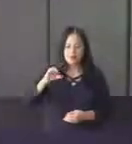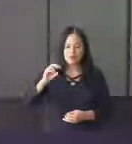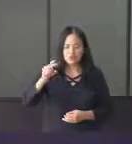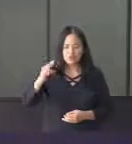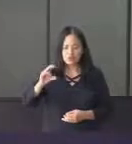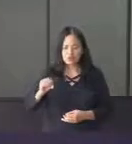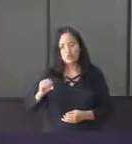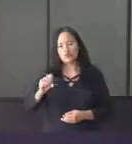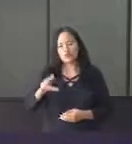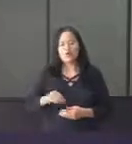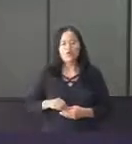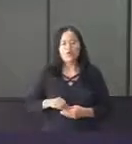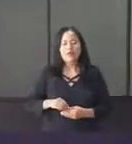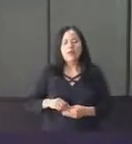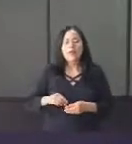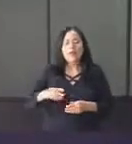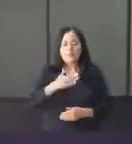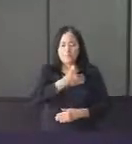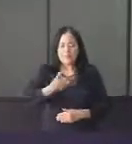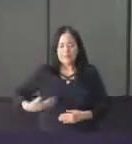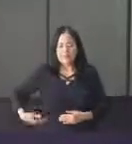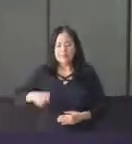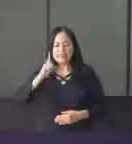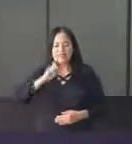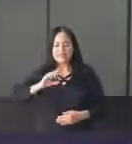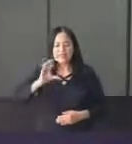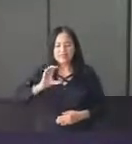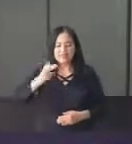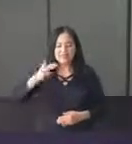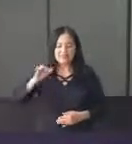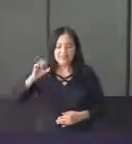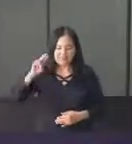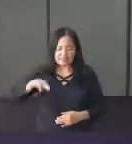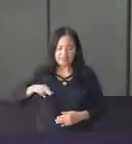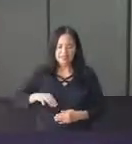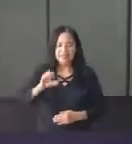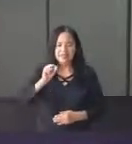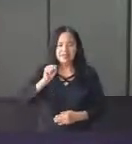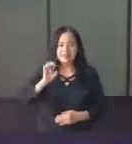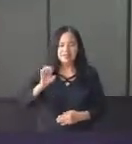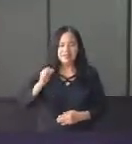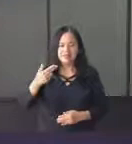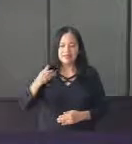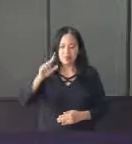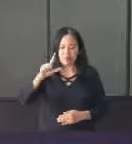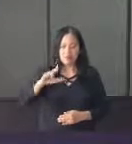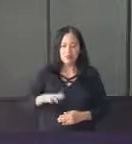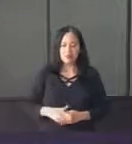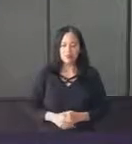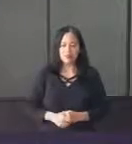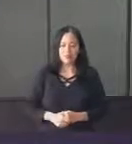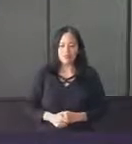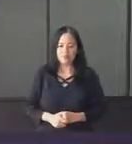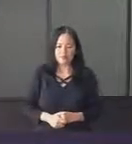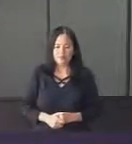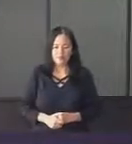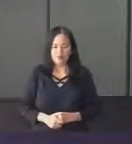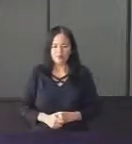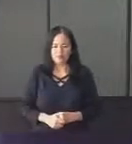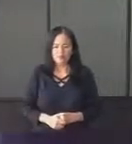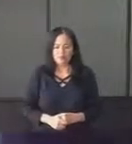to Jung Chung Chung, President of the Seoul Foundation for Women and Family. We are going to hear